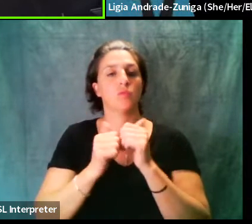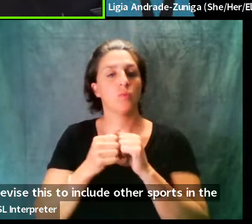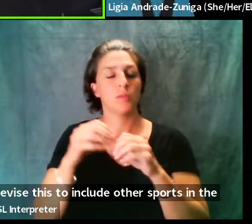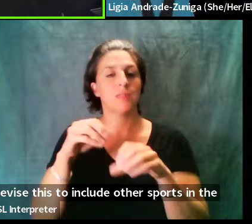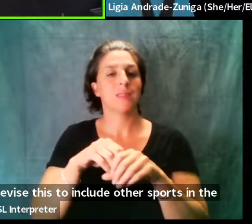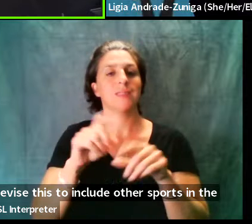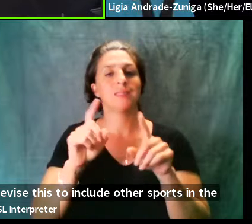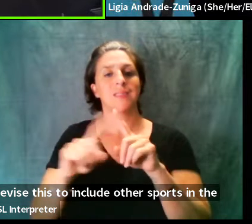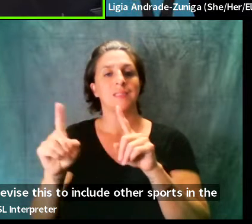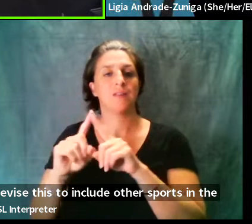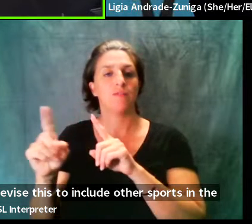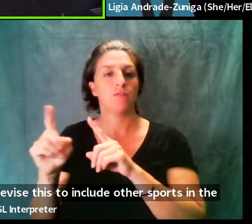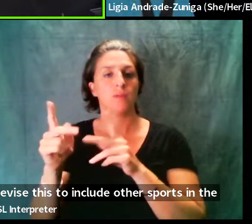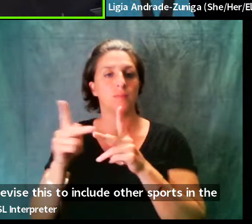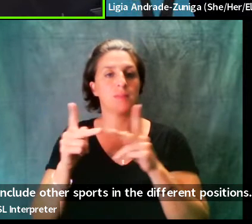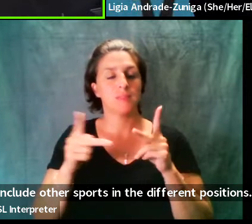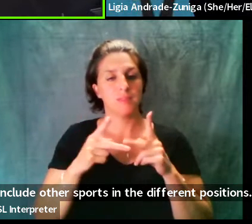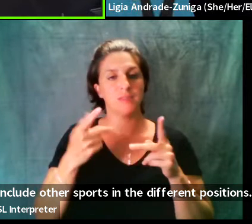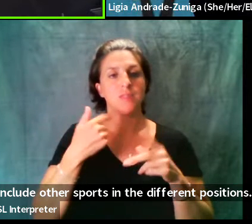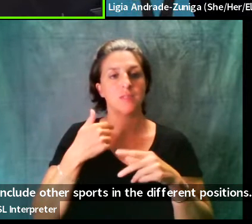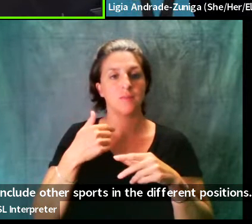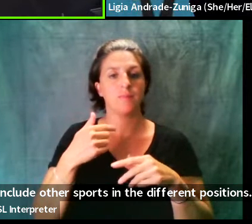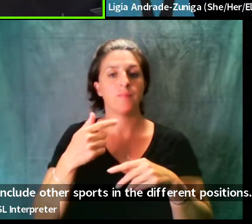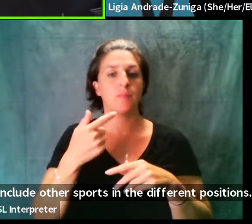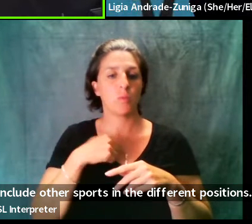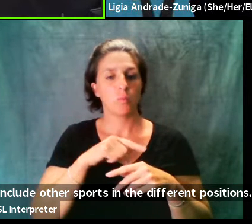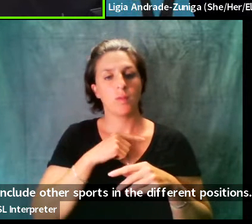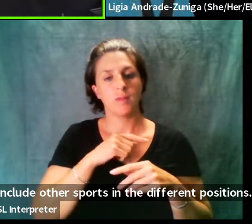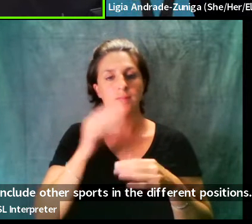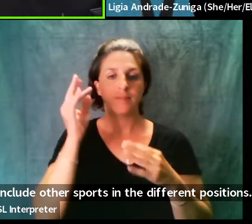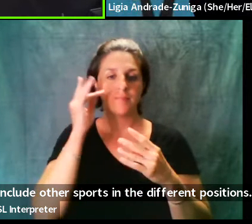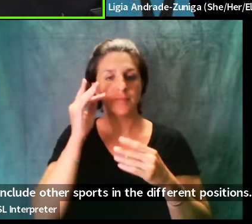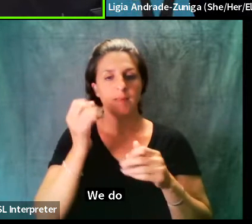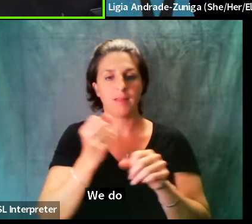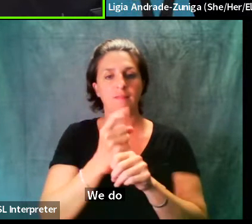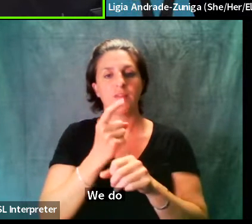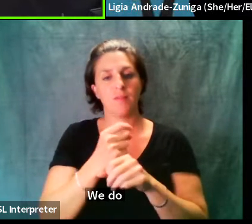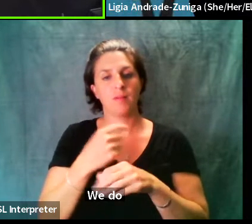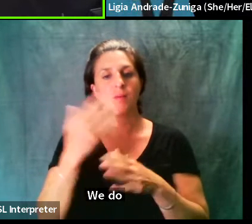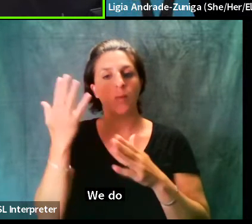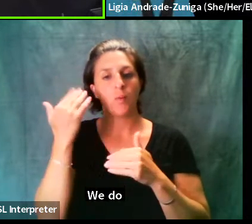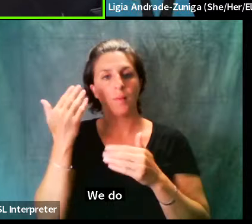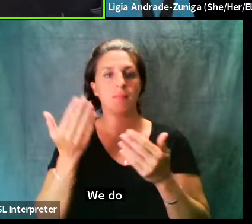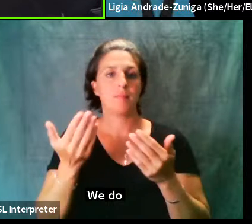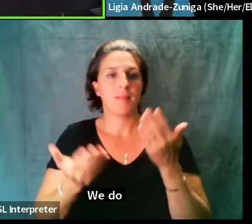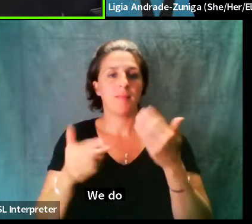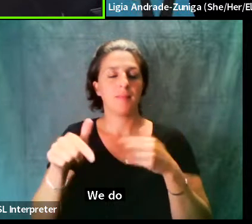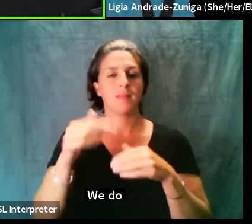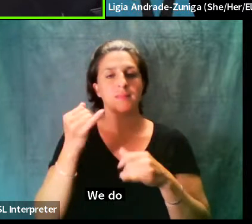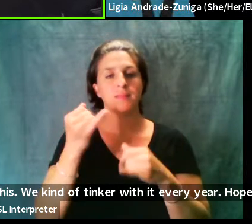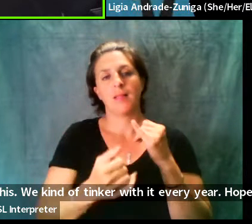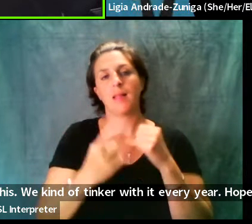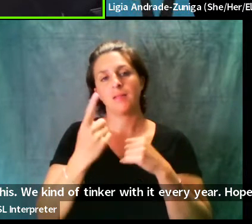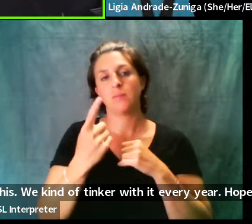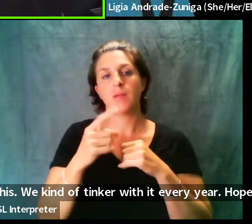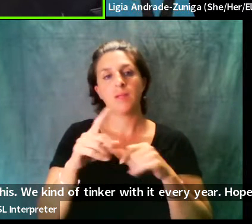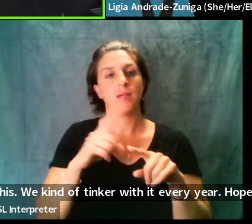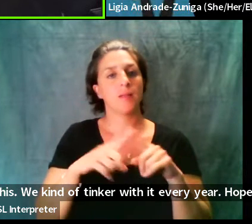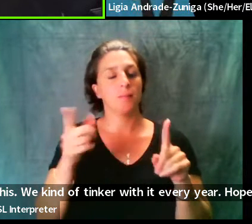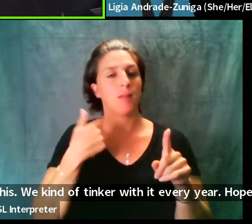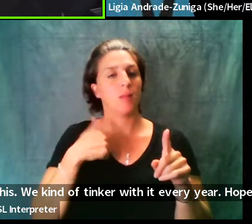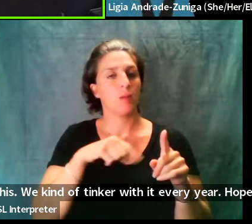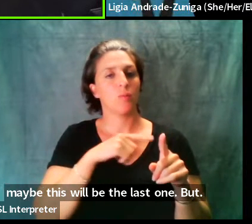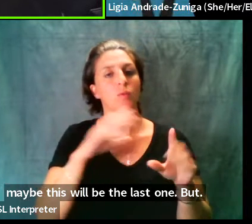positions. We do this, we kind of tinker with it every year. Hope maybe this will be the last one, but we do